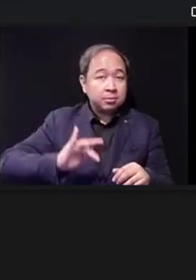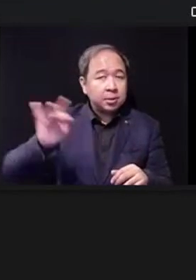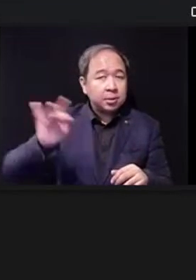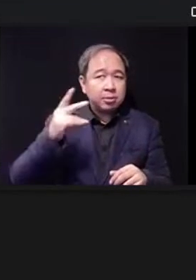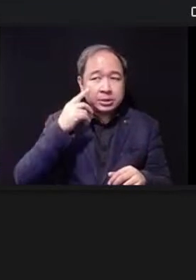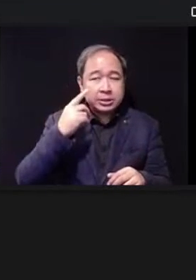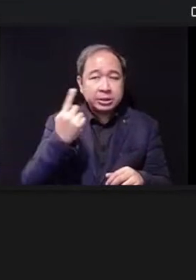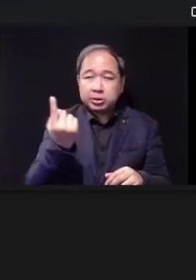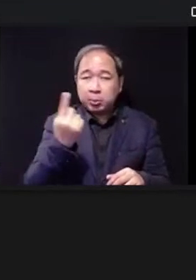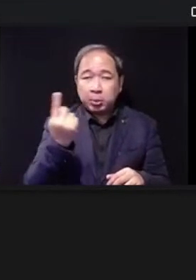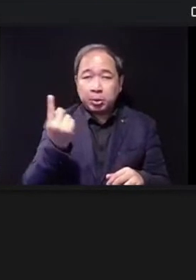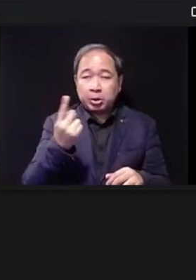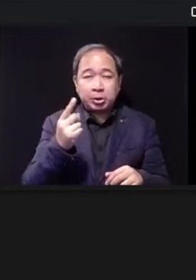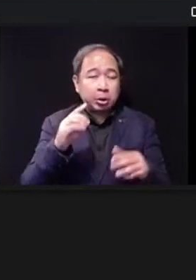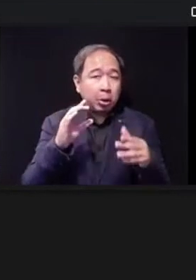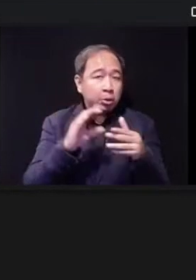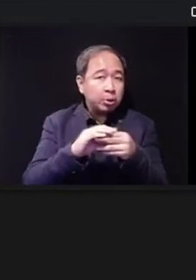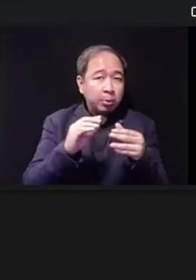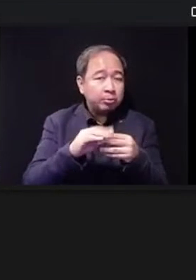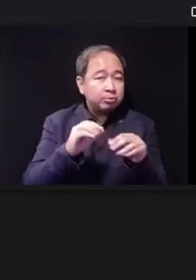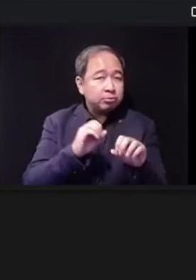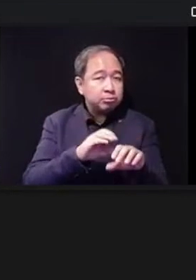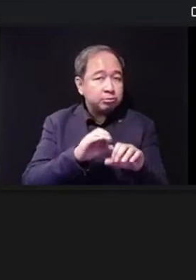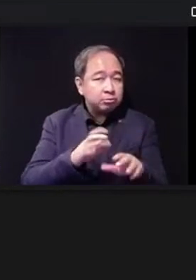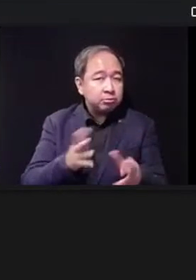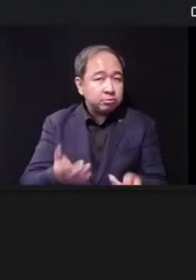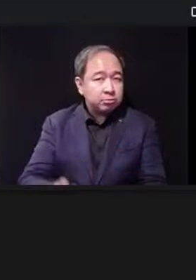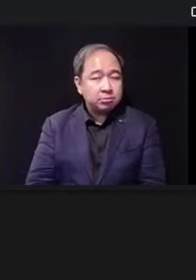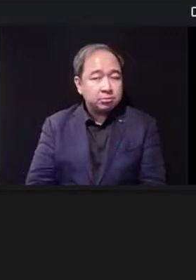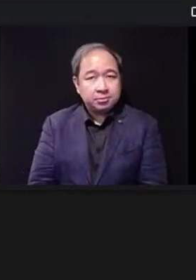some comment?